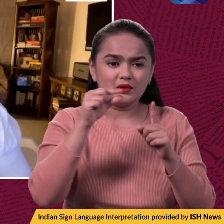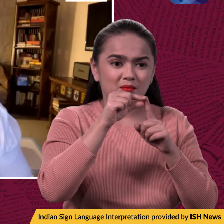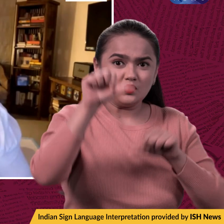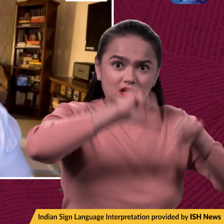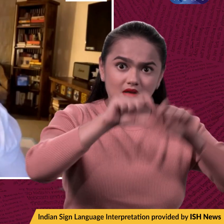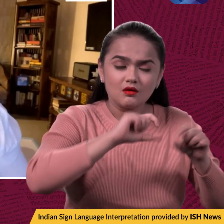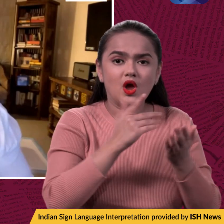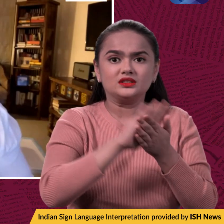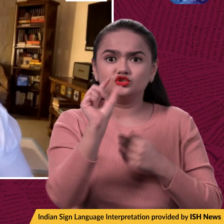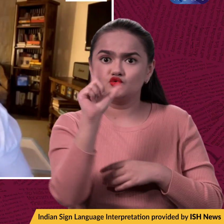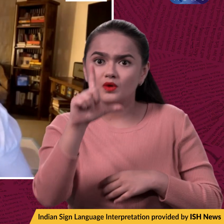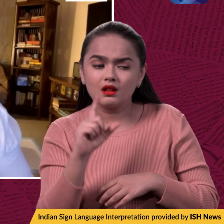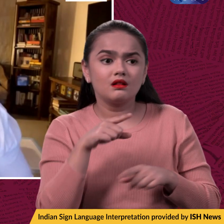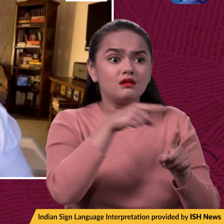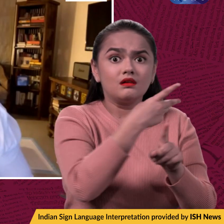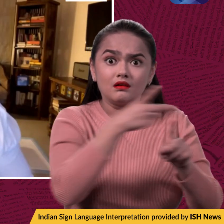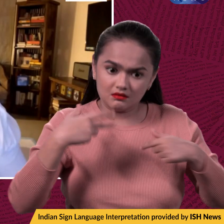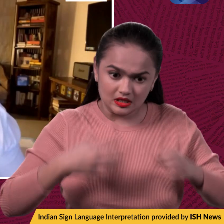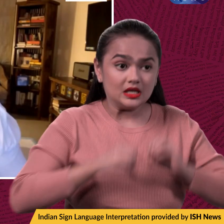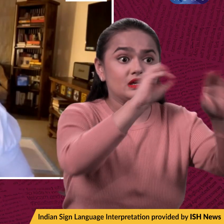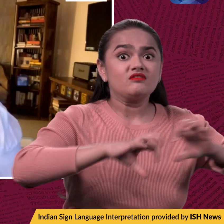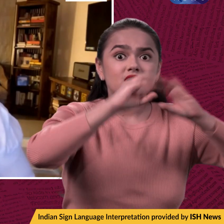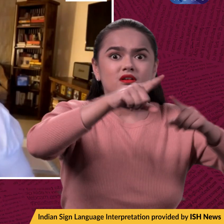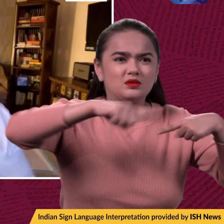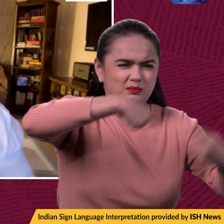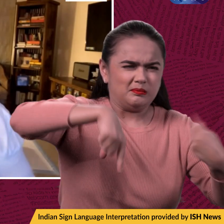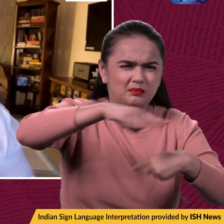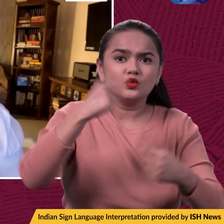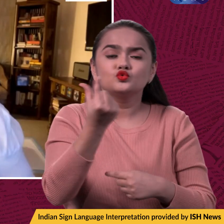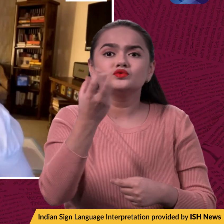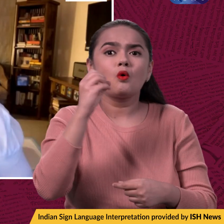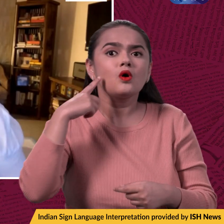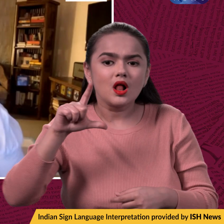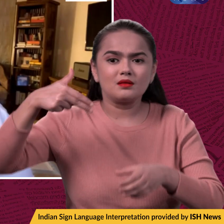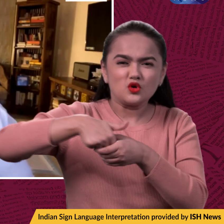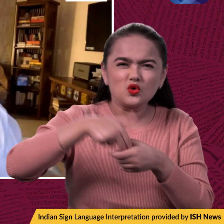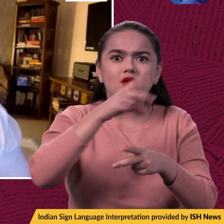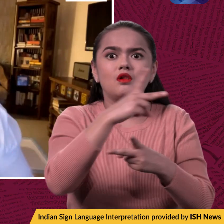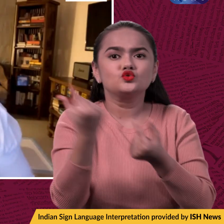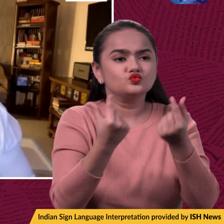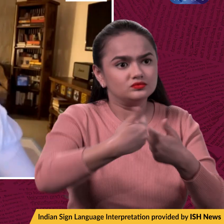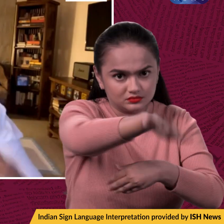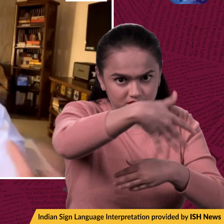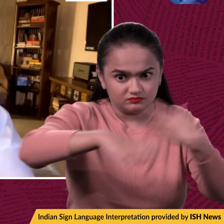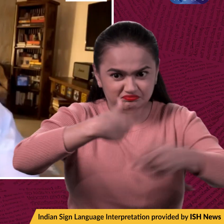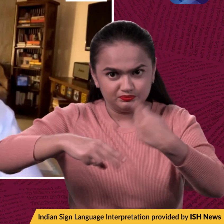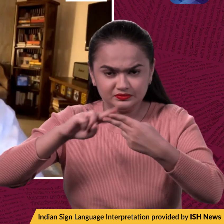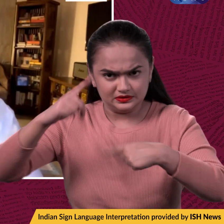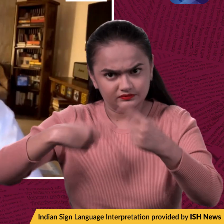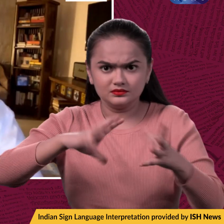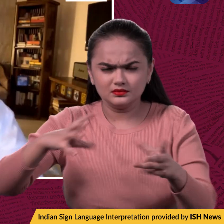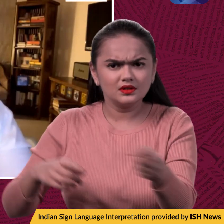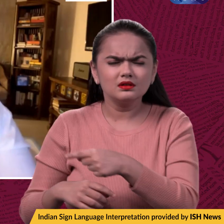Petrochem Hindustan Petro Corporation, HPCL, and others that are connected via the pipeline. Now, the this